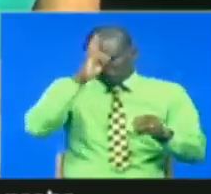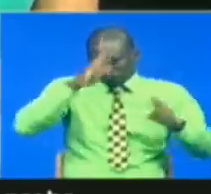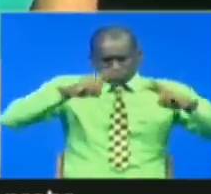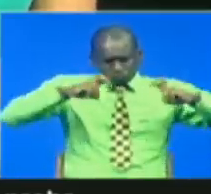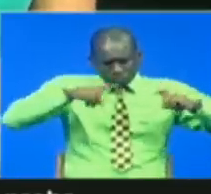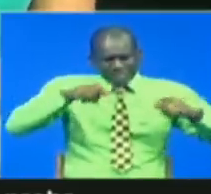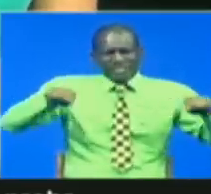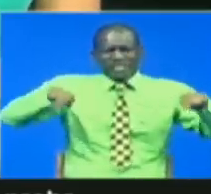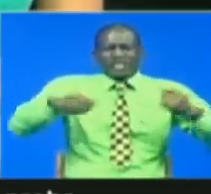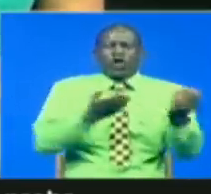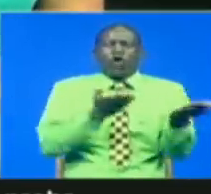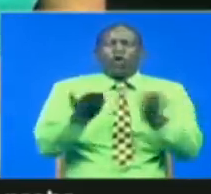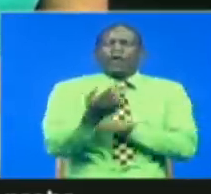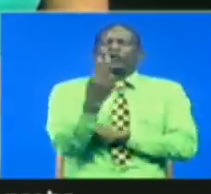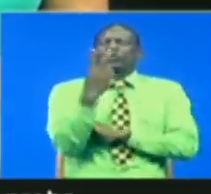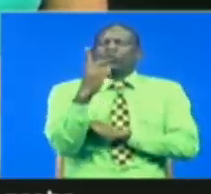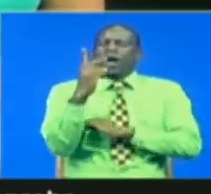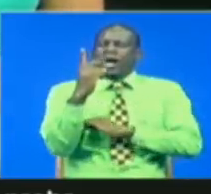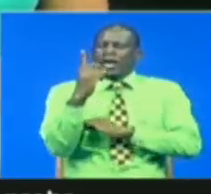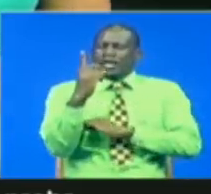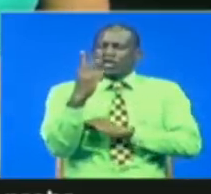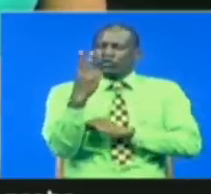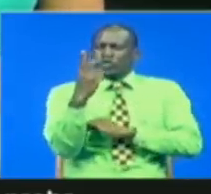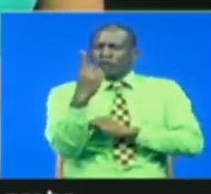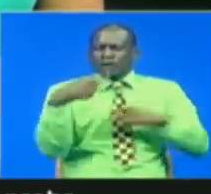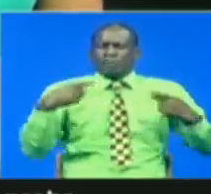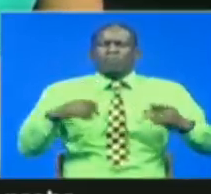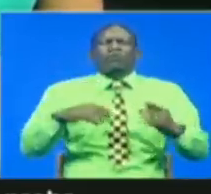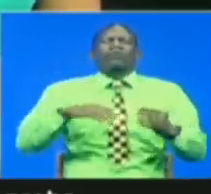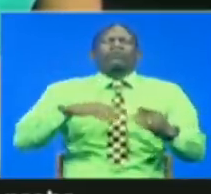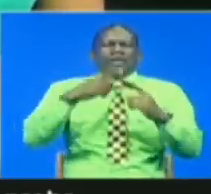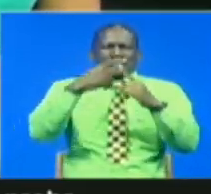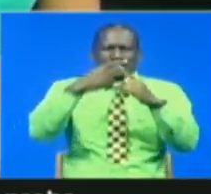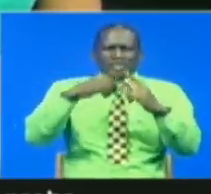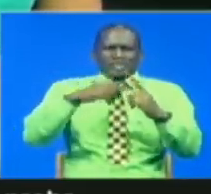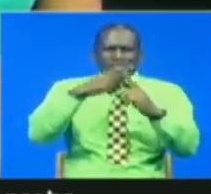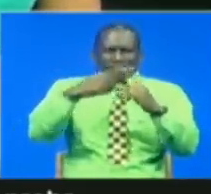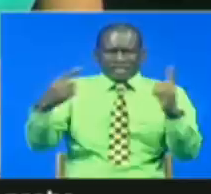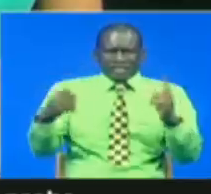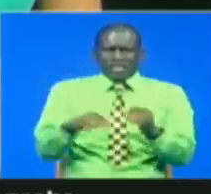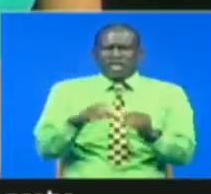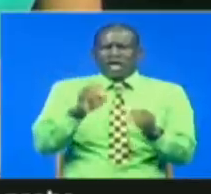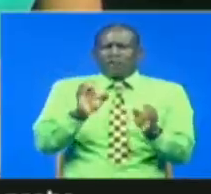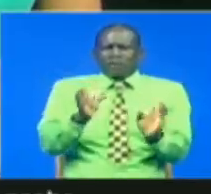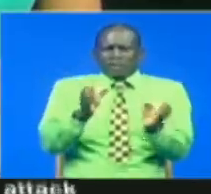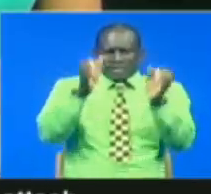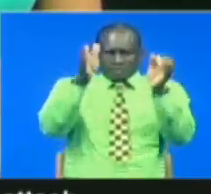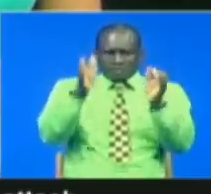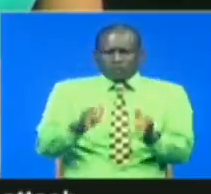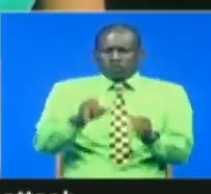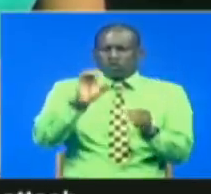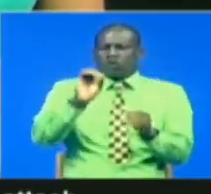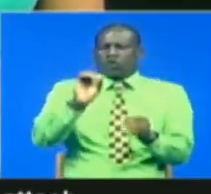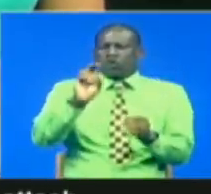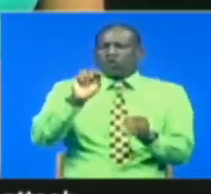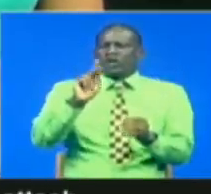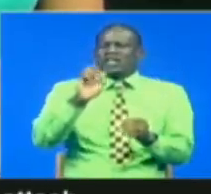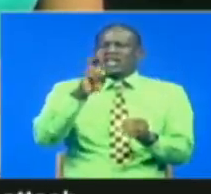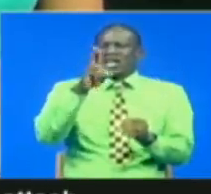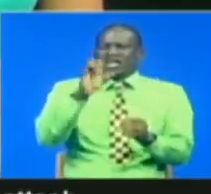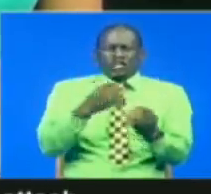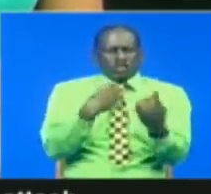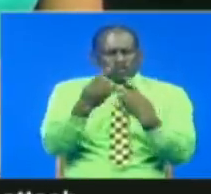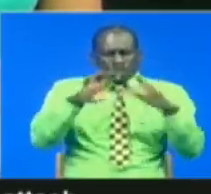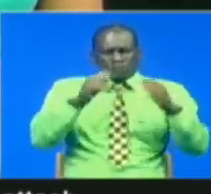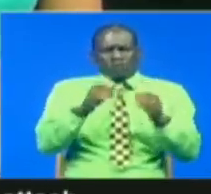saw 21 people killed. NTV's investigative editor Dennis Okari looks at the profiles of some of the suspects and why the